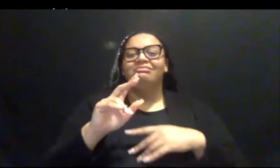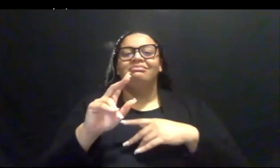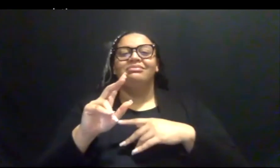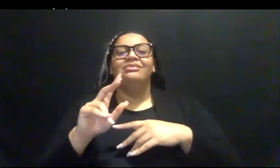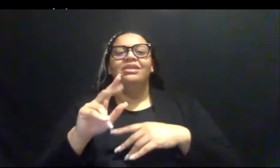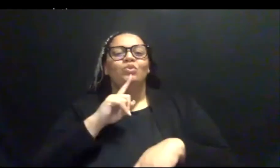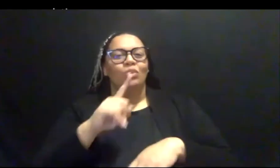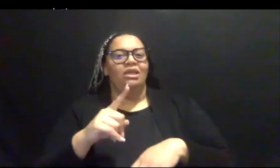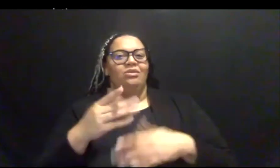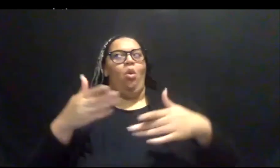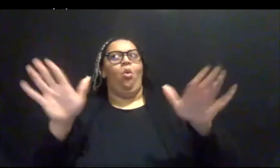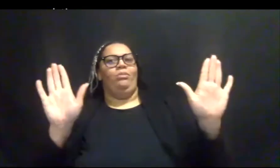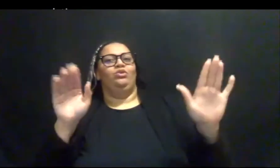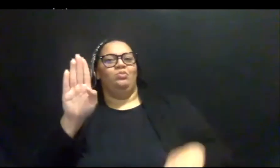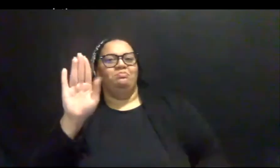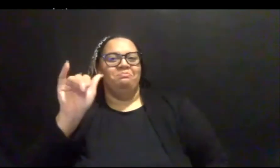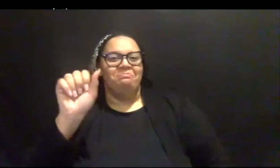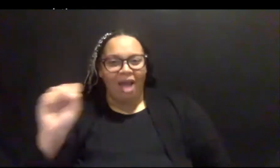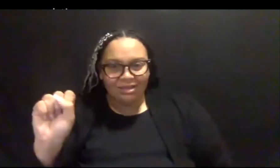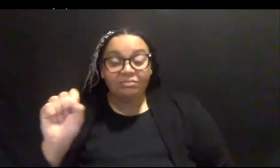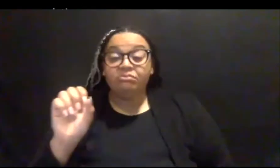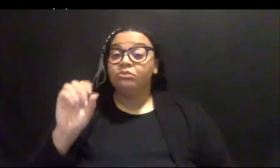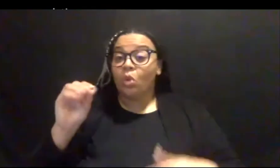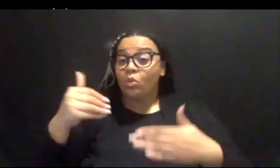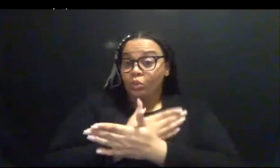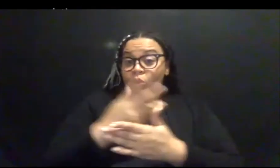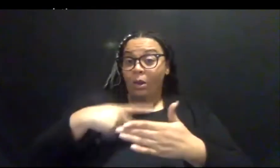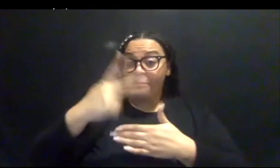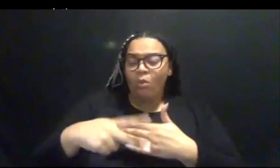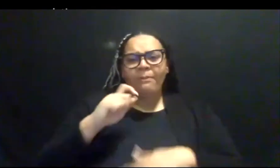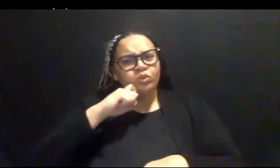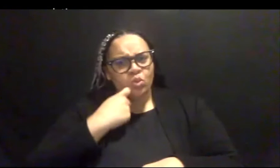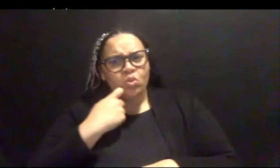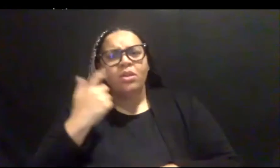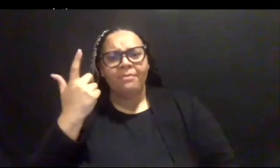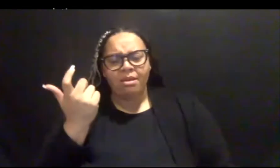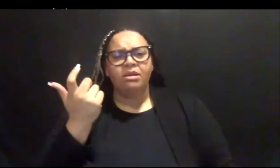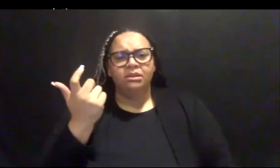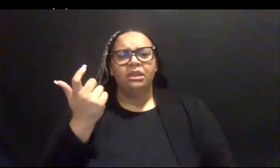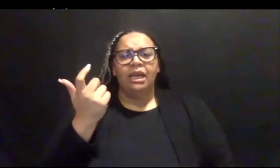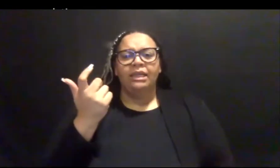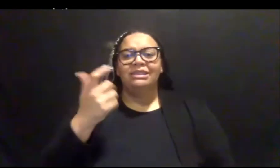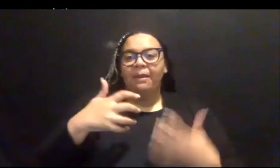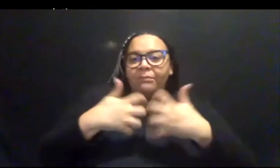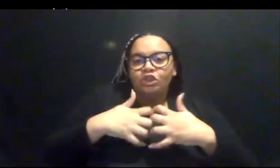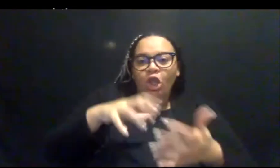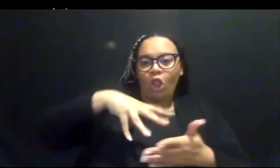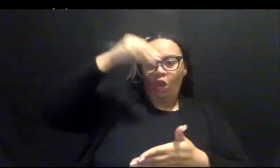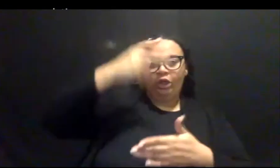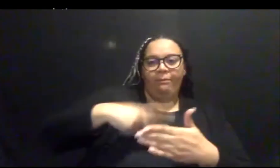open to bias. And so this new program is cool because it basically is it's a machine learning